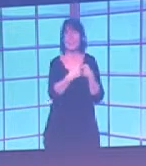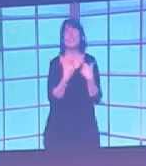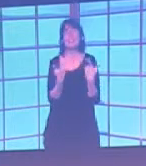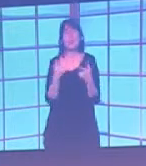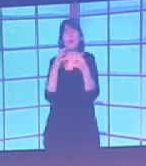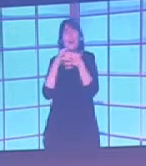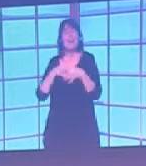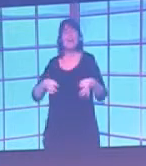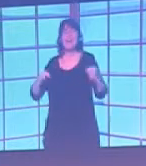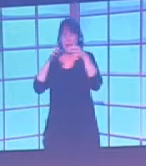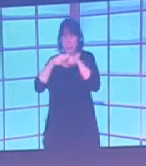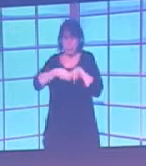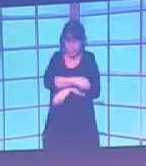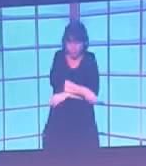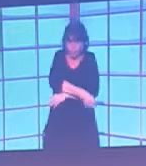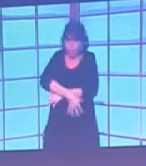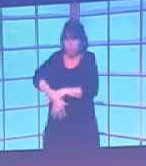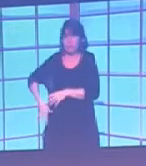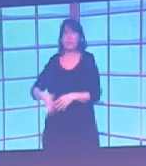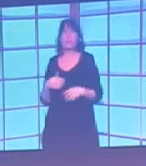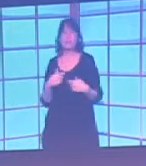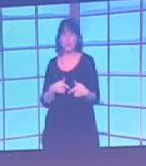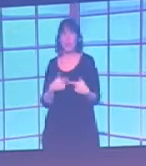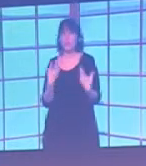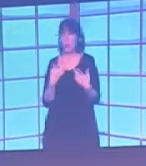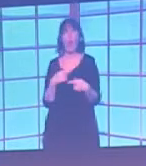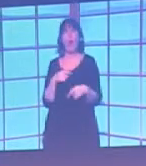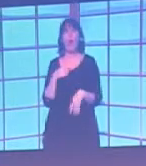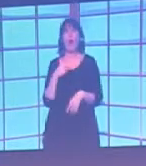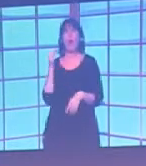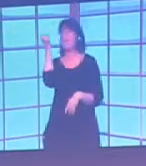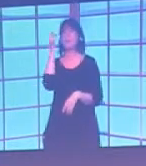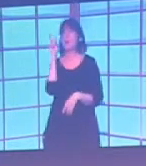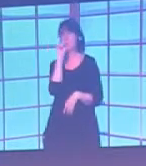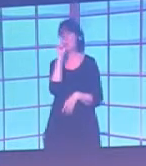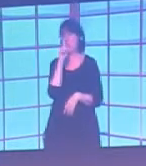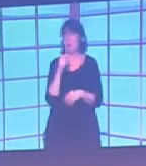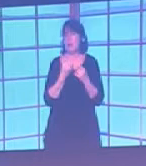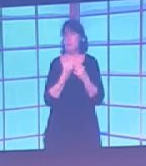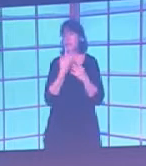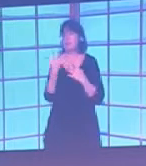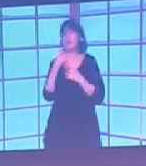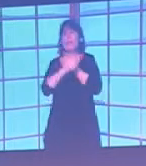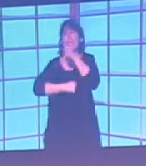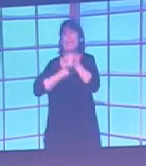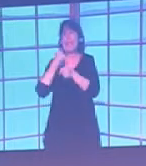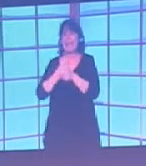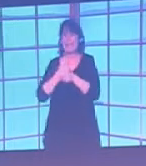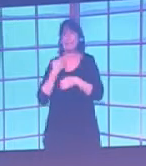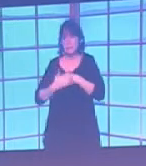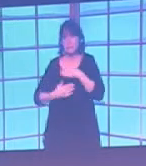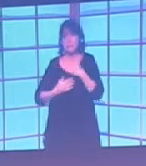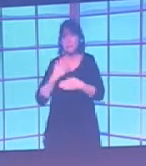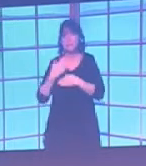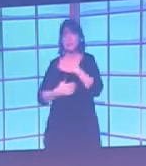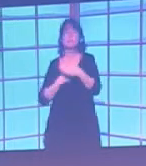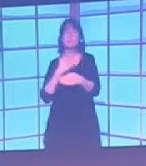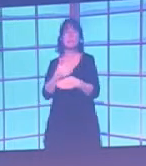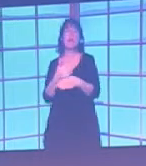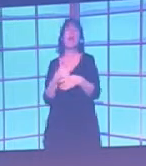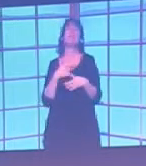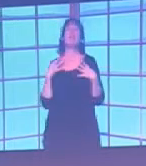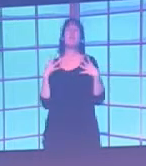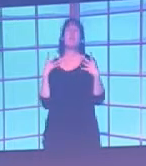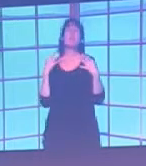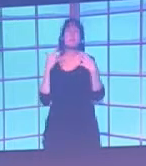process lasting several years, but well, in the end, we succeeded,